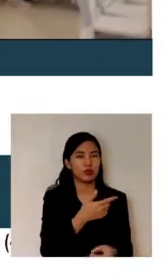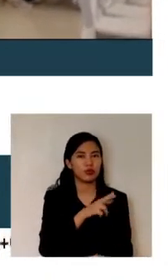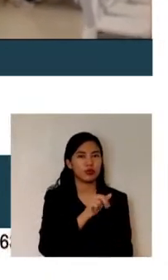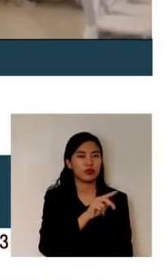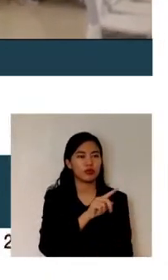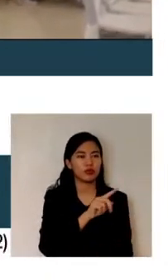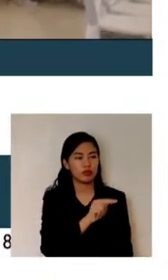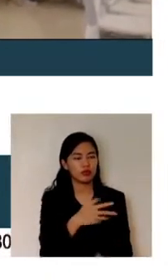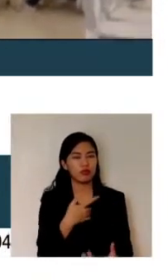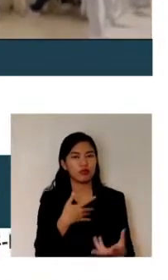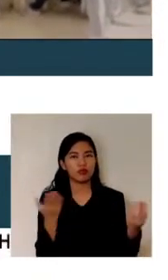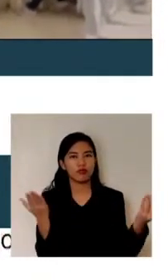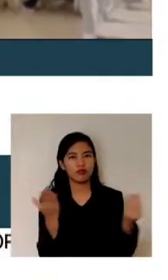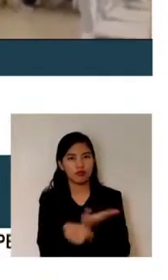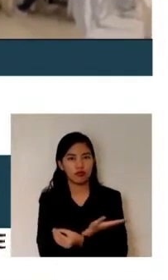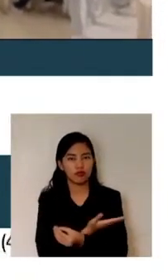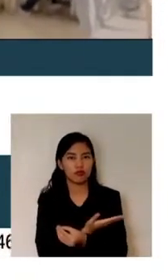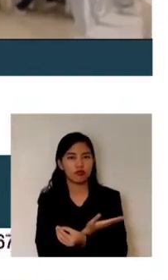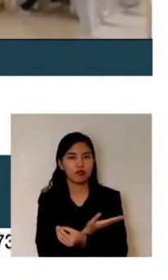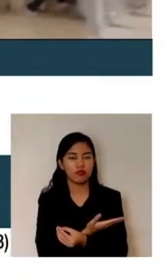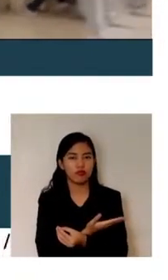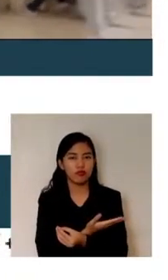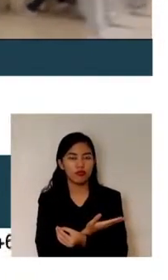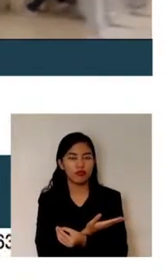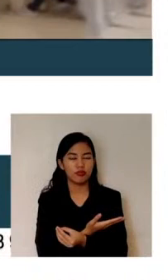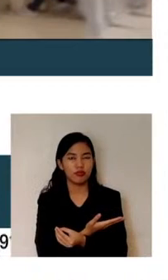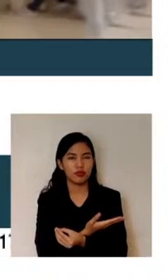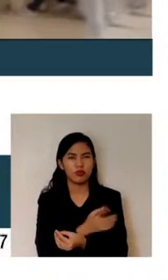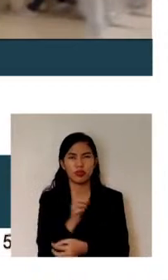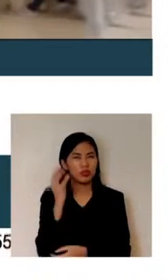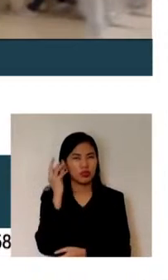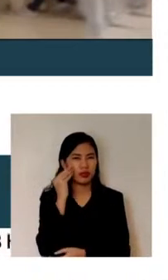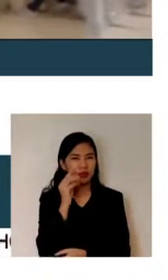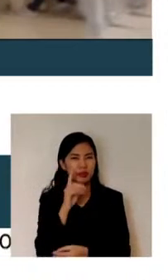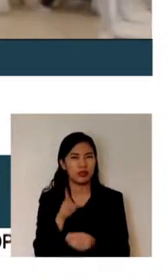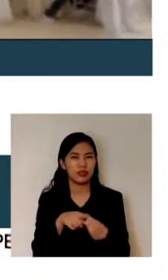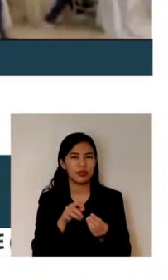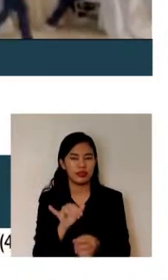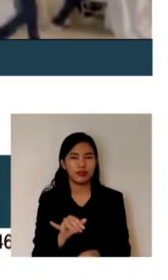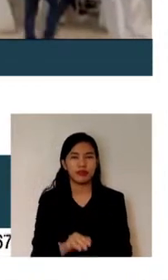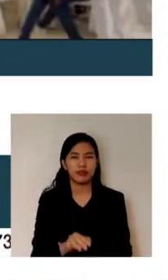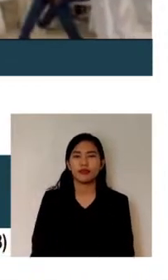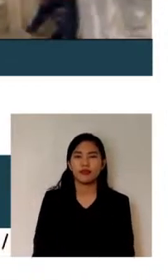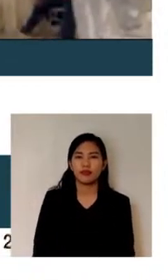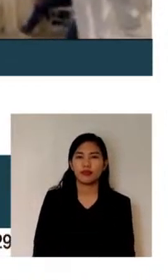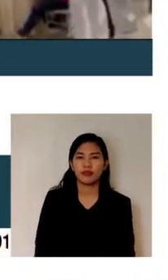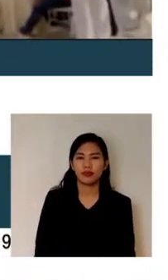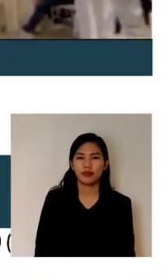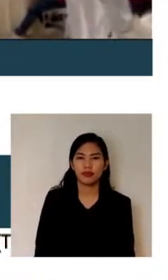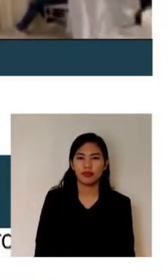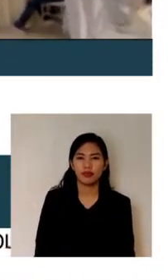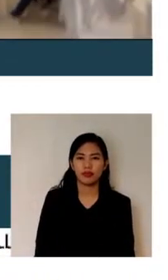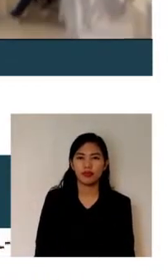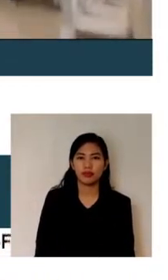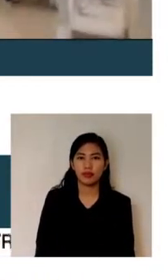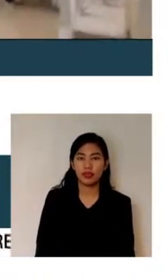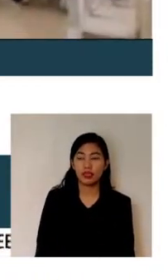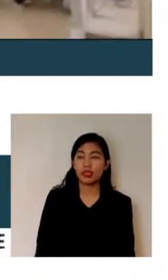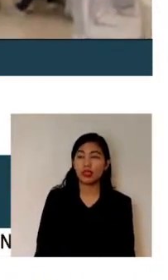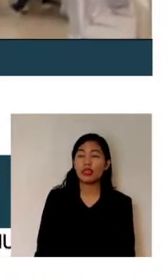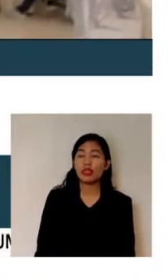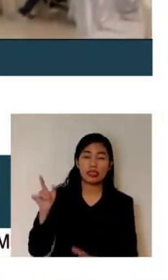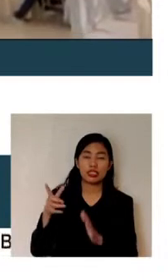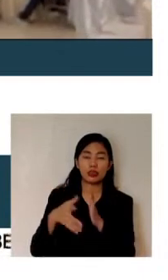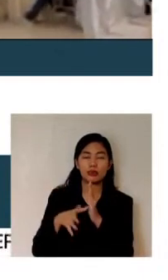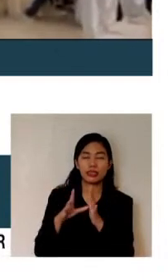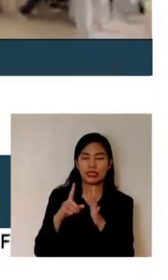What are your thoughts on that? Well, that is for the particular agency or court to decide. I